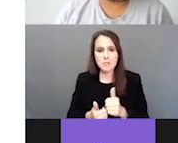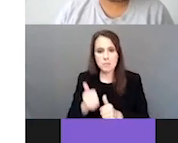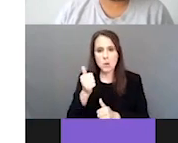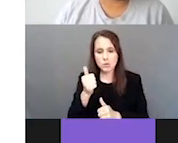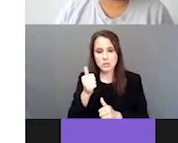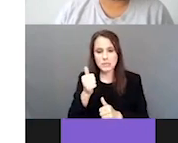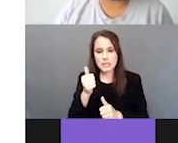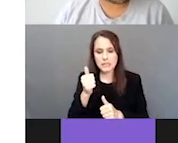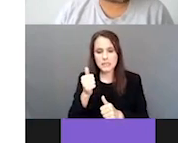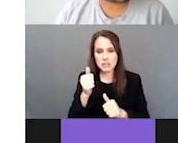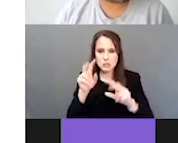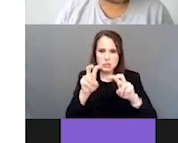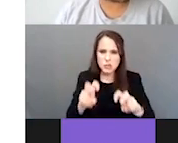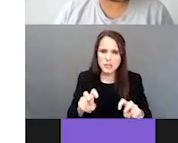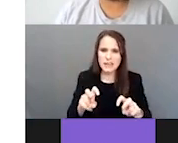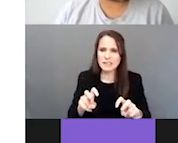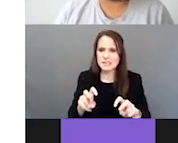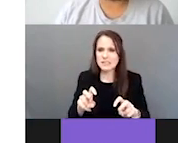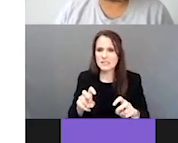at the sort of grounds